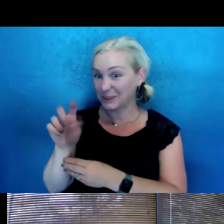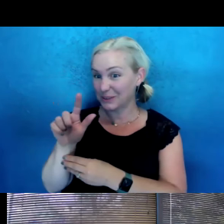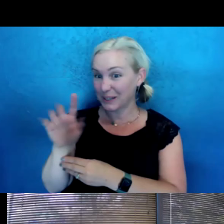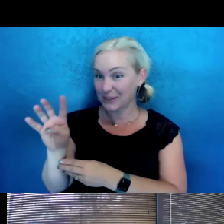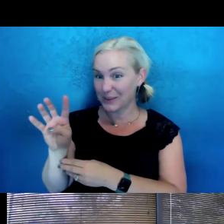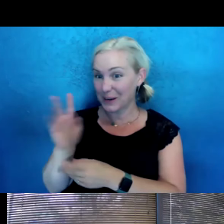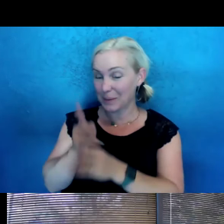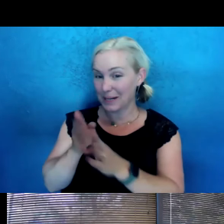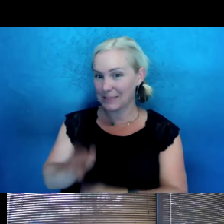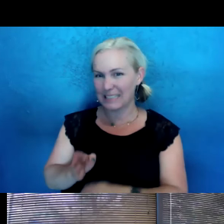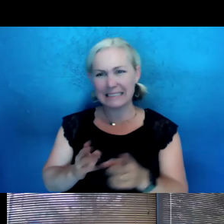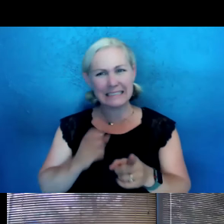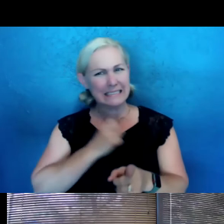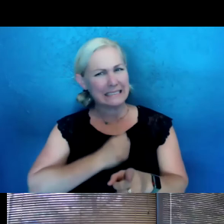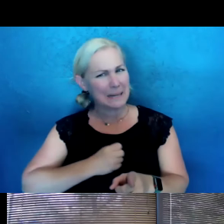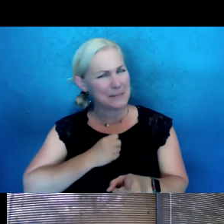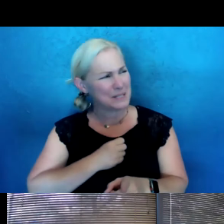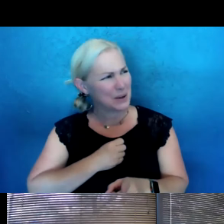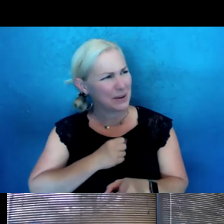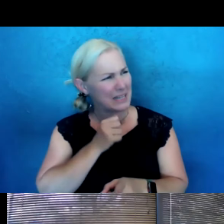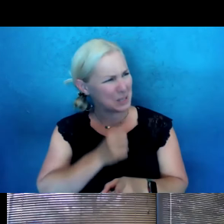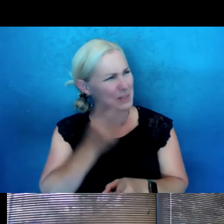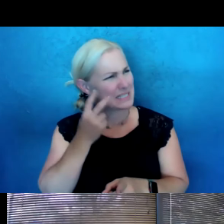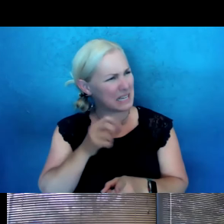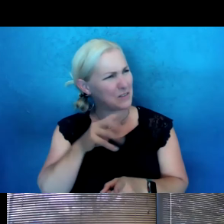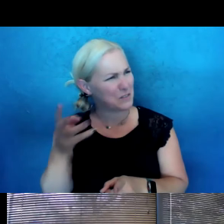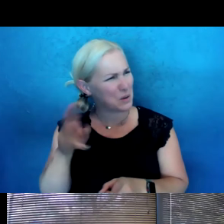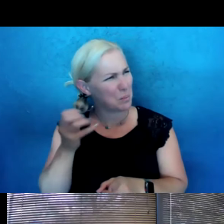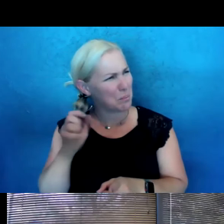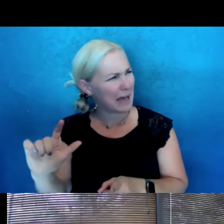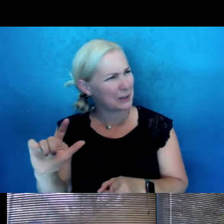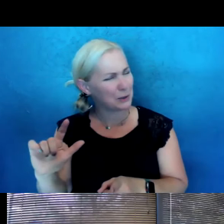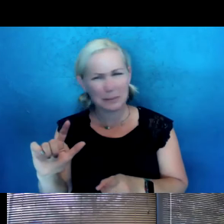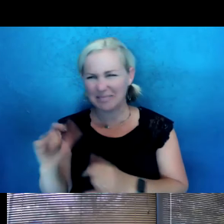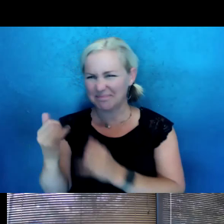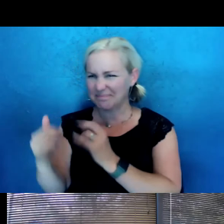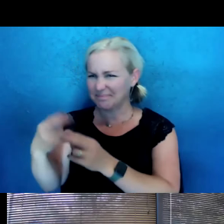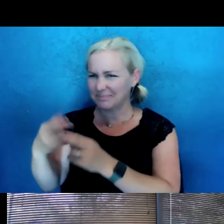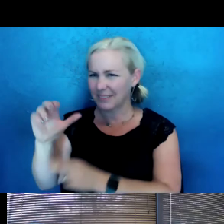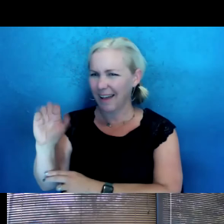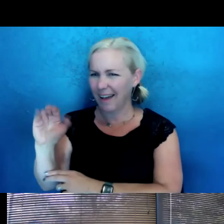I'm sorry, Kim, I don't. I see a couple of different Michaels, but not Michael Costa.